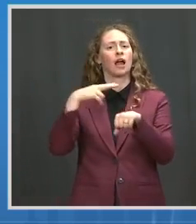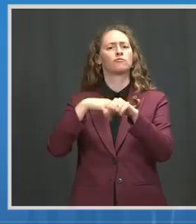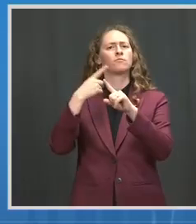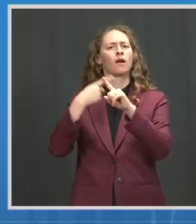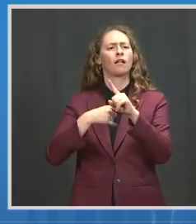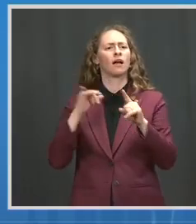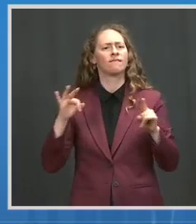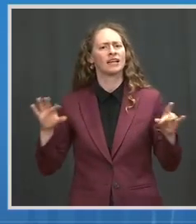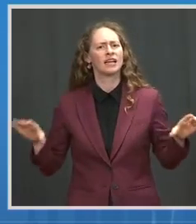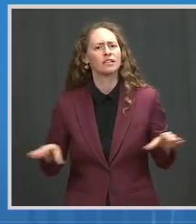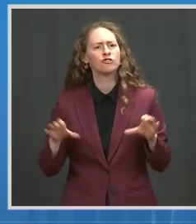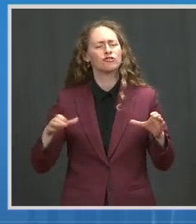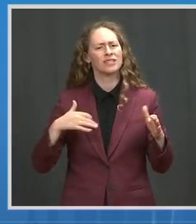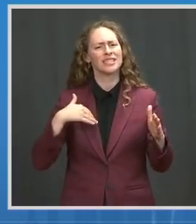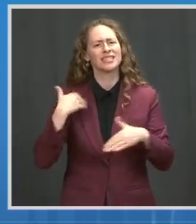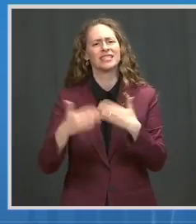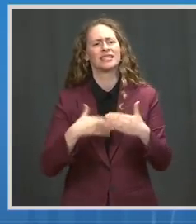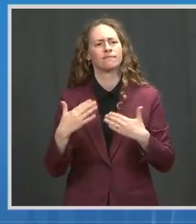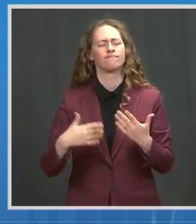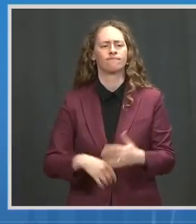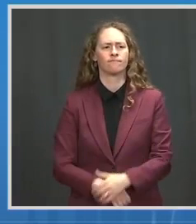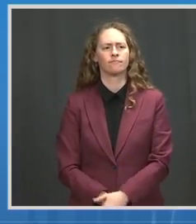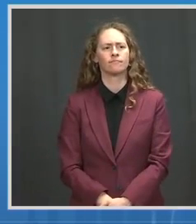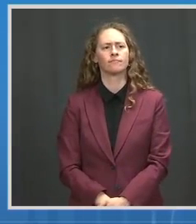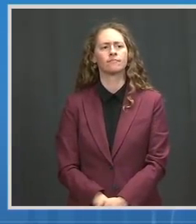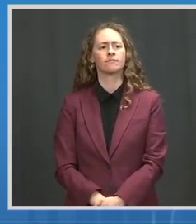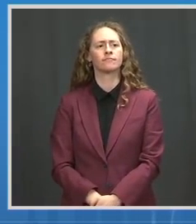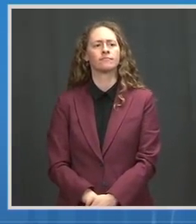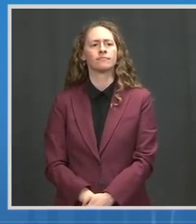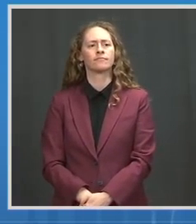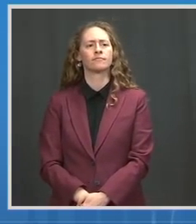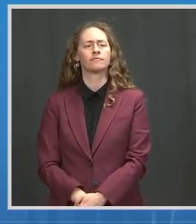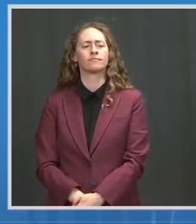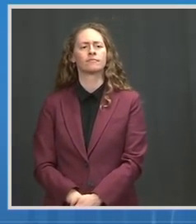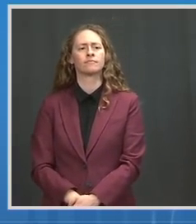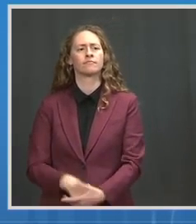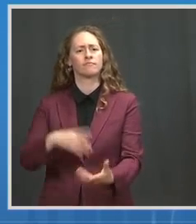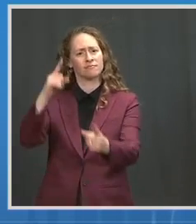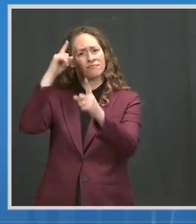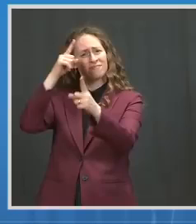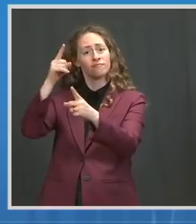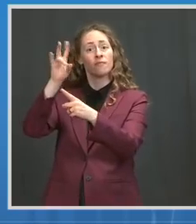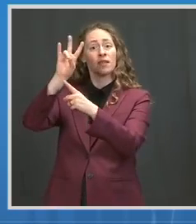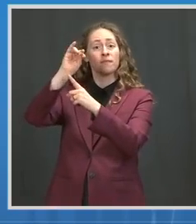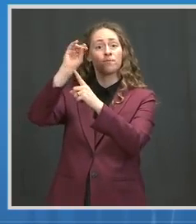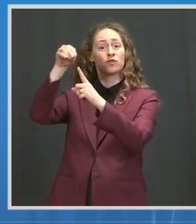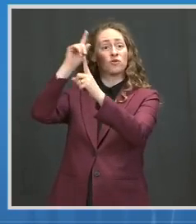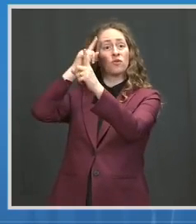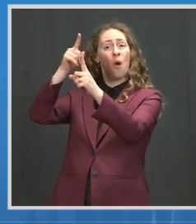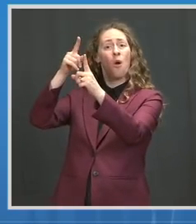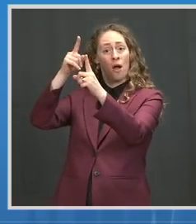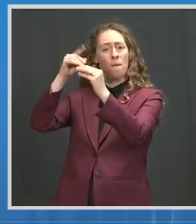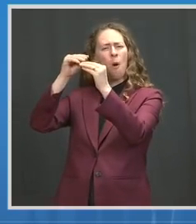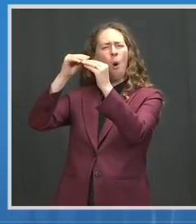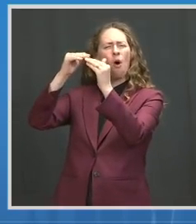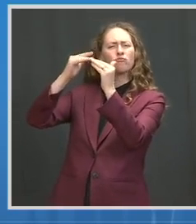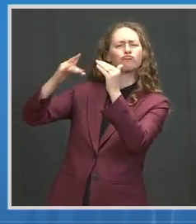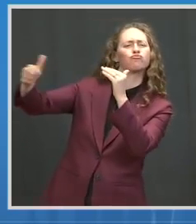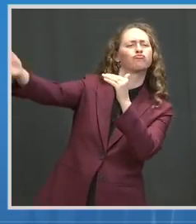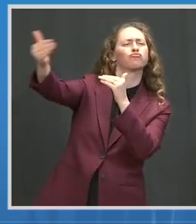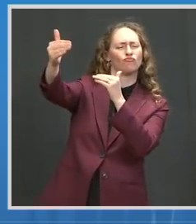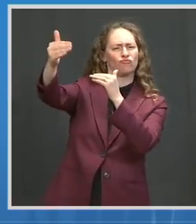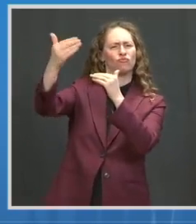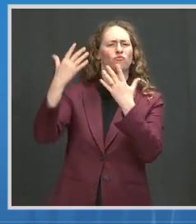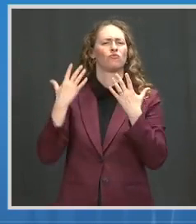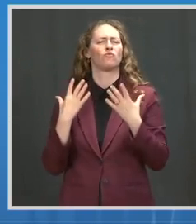get to and above the goal of 70% of the adult population receiving at least one dose by the 4th